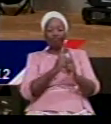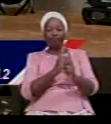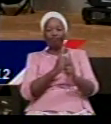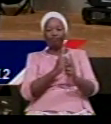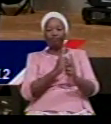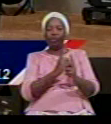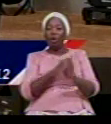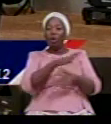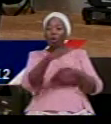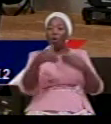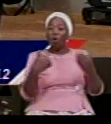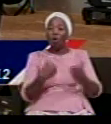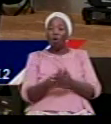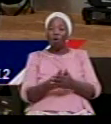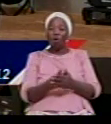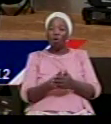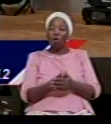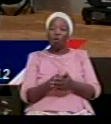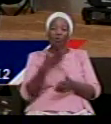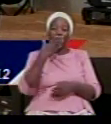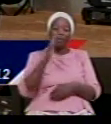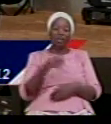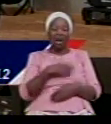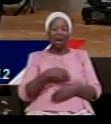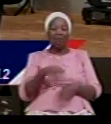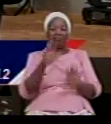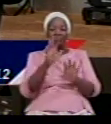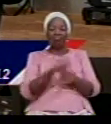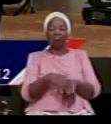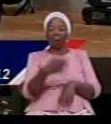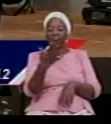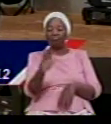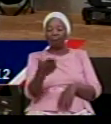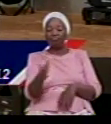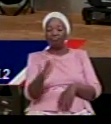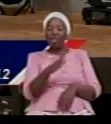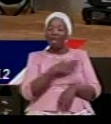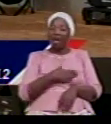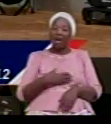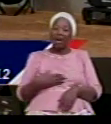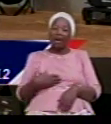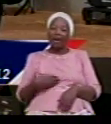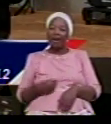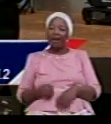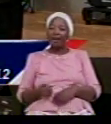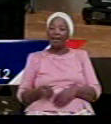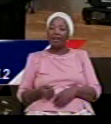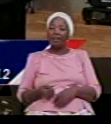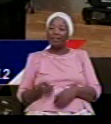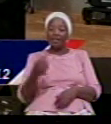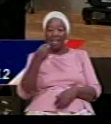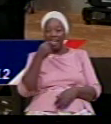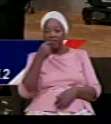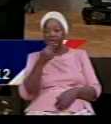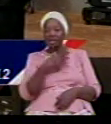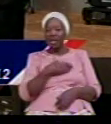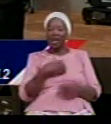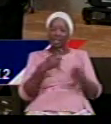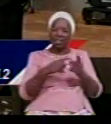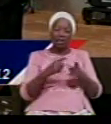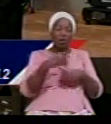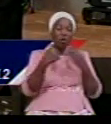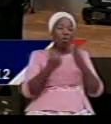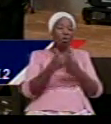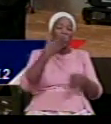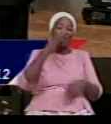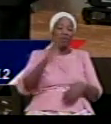all guile and hypocrisies and envies and all evil speaking.